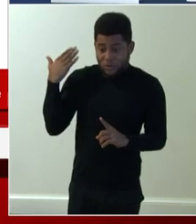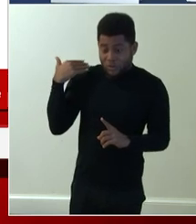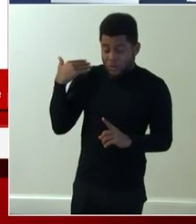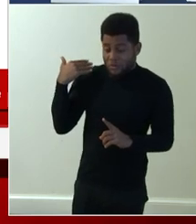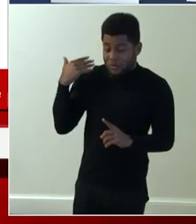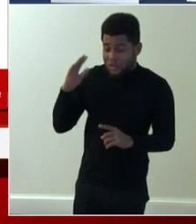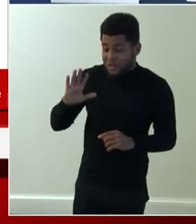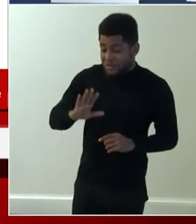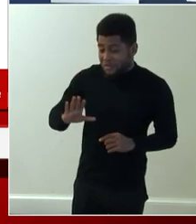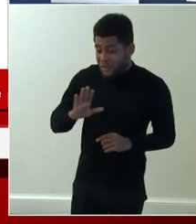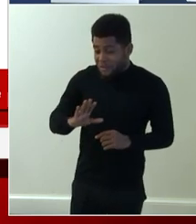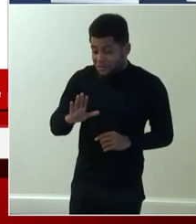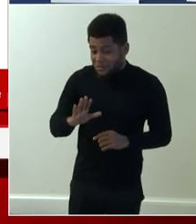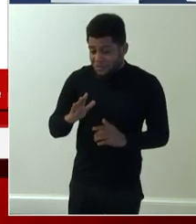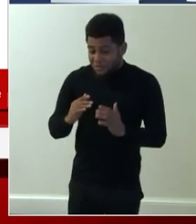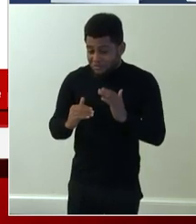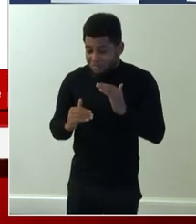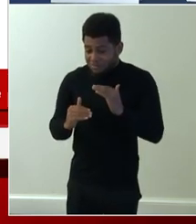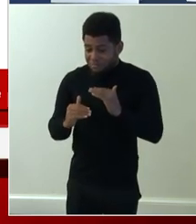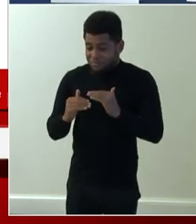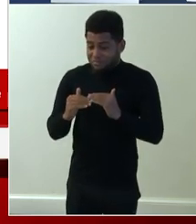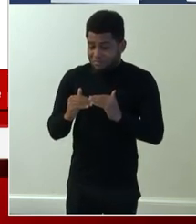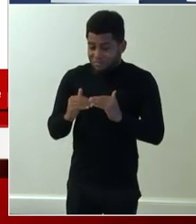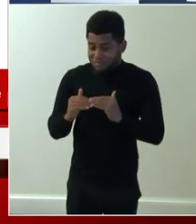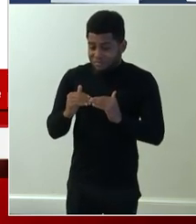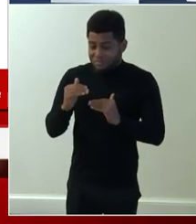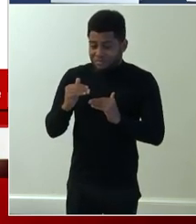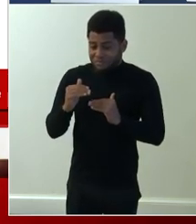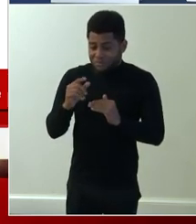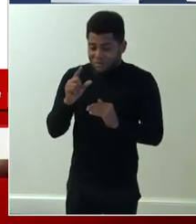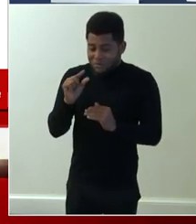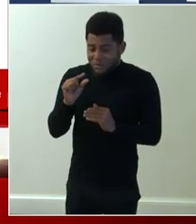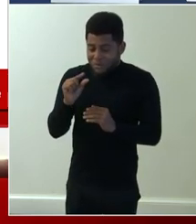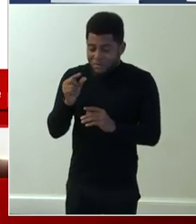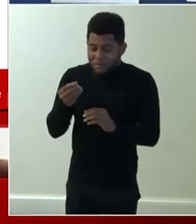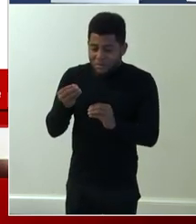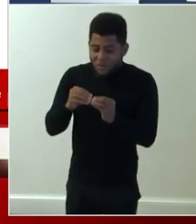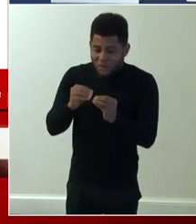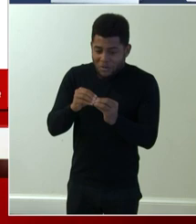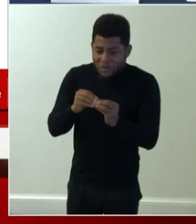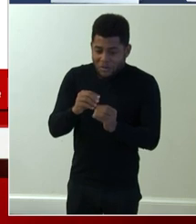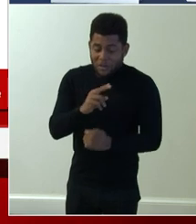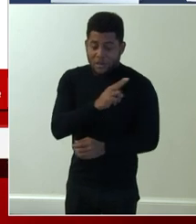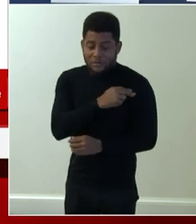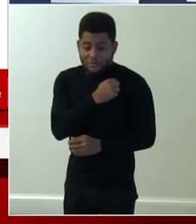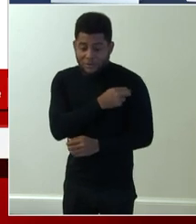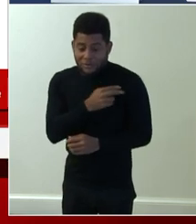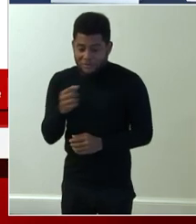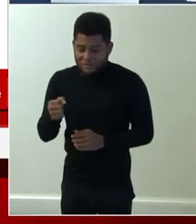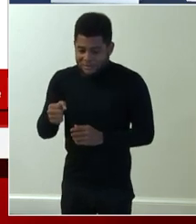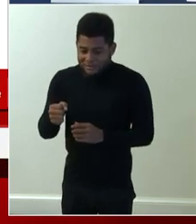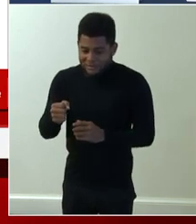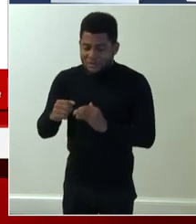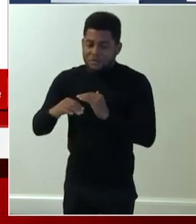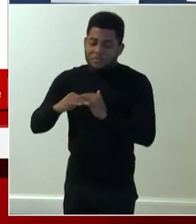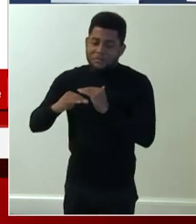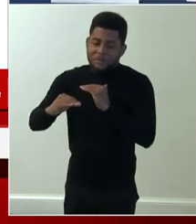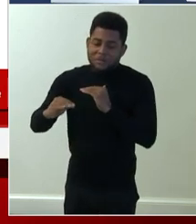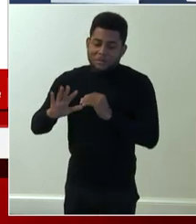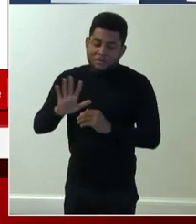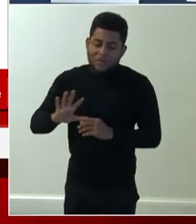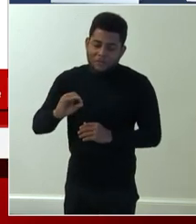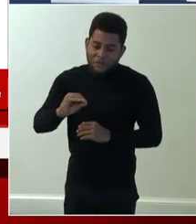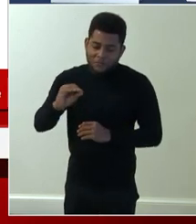higher at that point. In terms of hospitalizations, we're holding steady at around 5%, and our